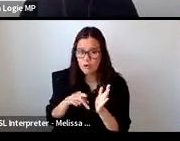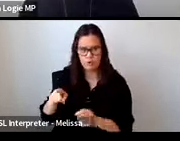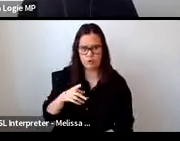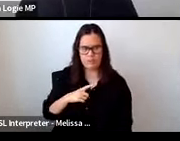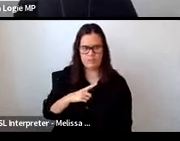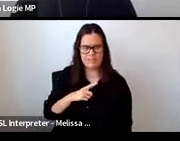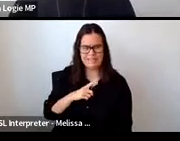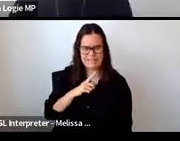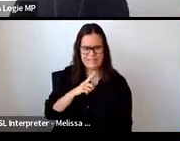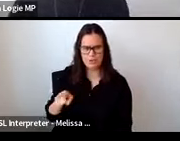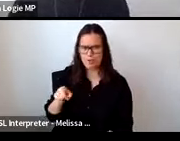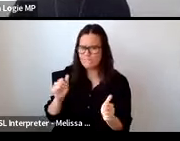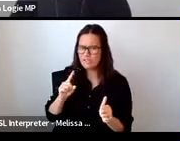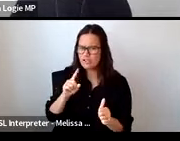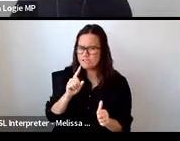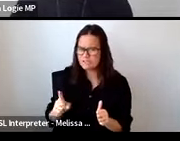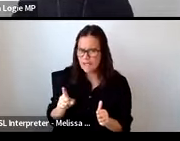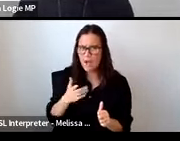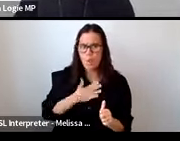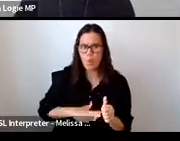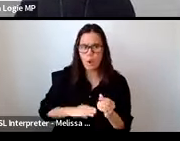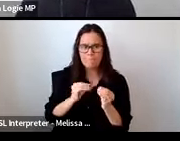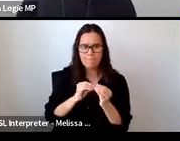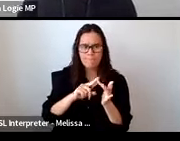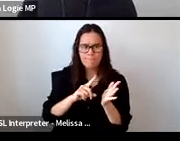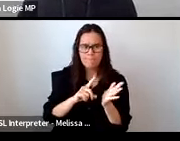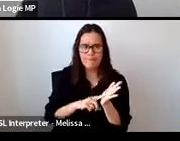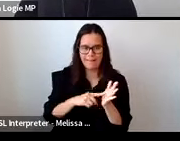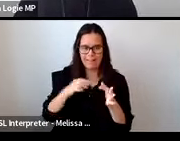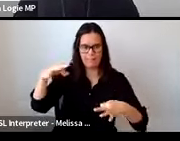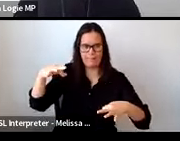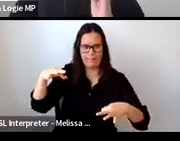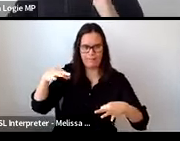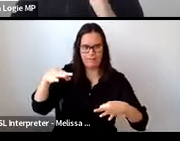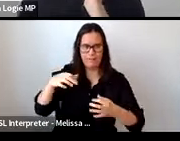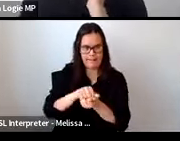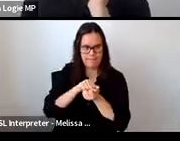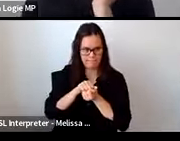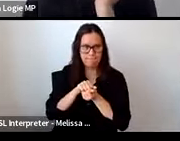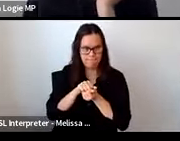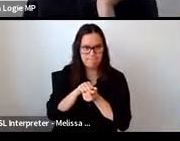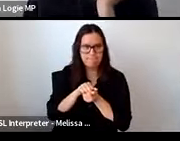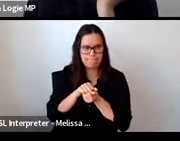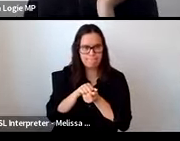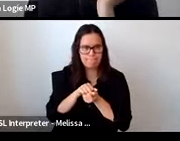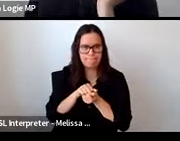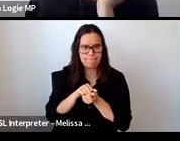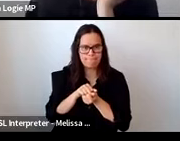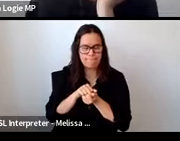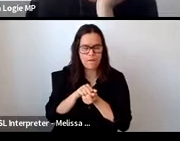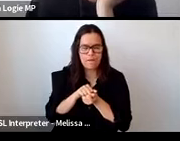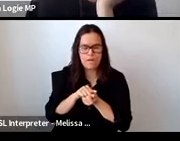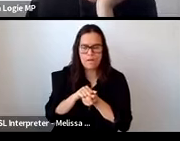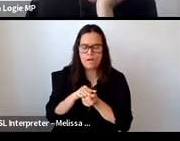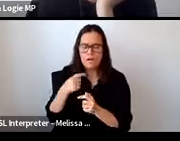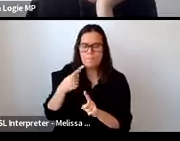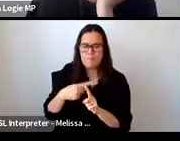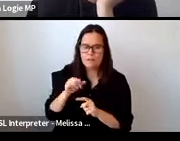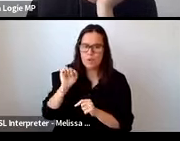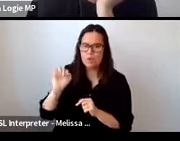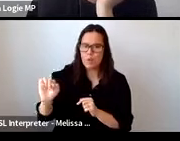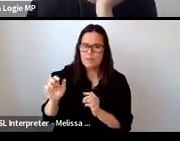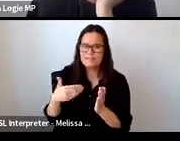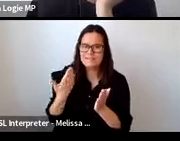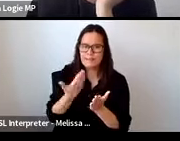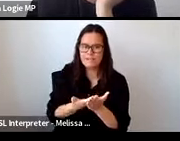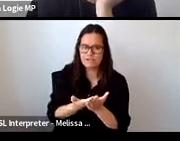this bill alive, and you also have some really good suggestions in your written submission about